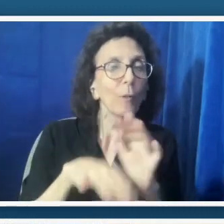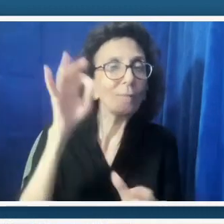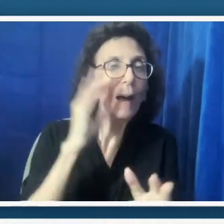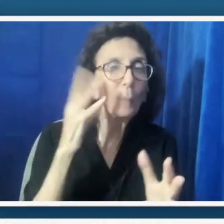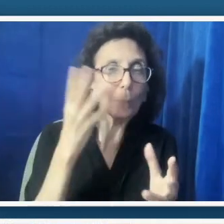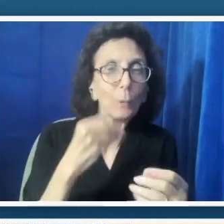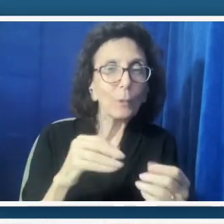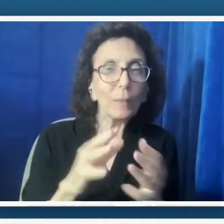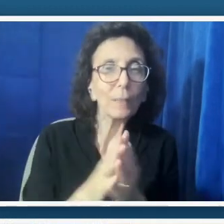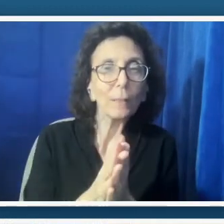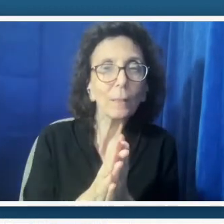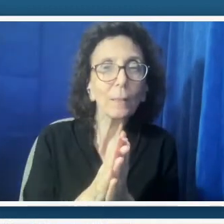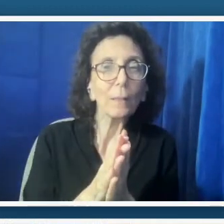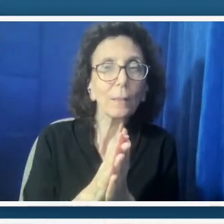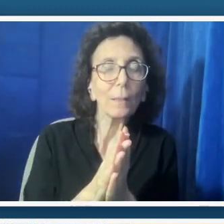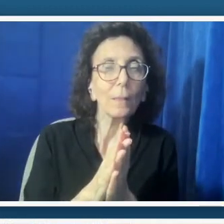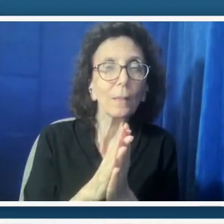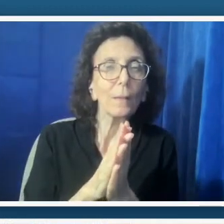in this image.